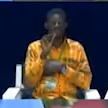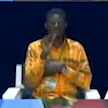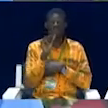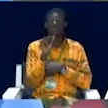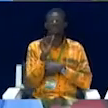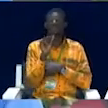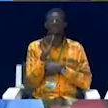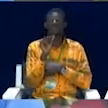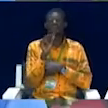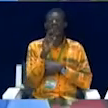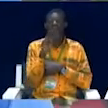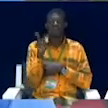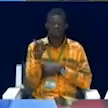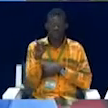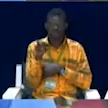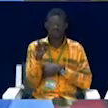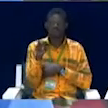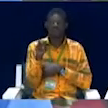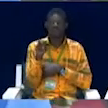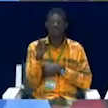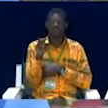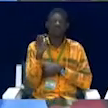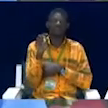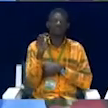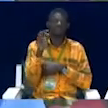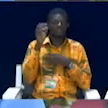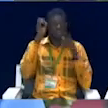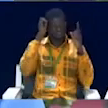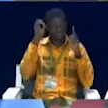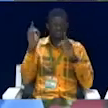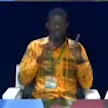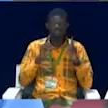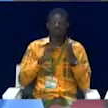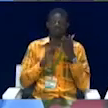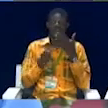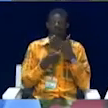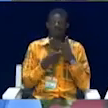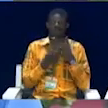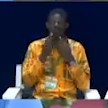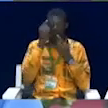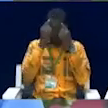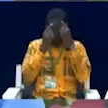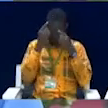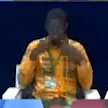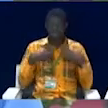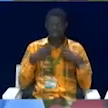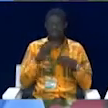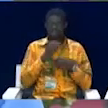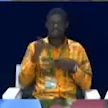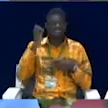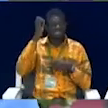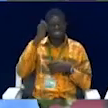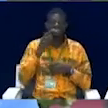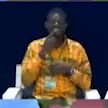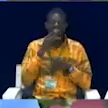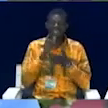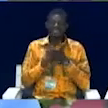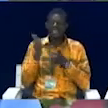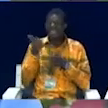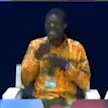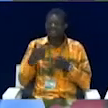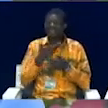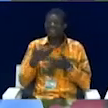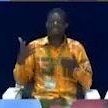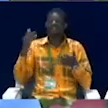July 2022, he did program pertaining healing. He said anything